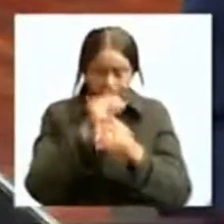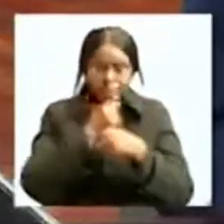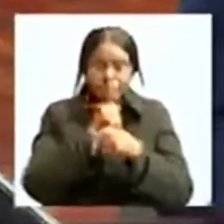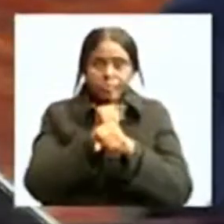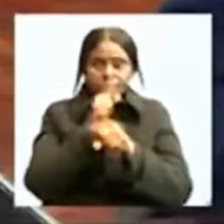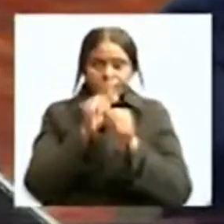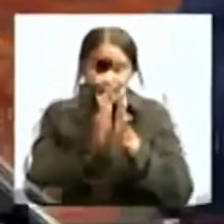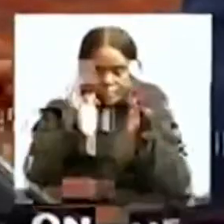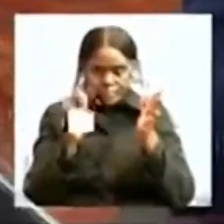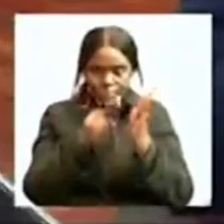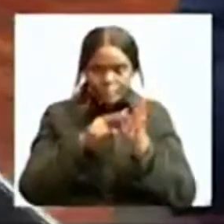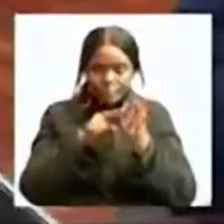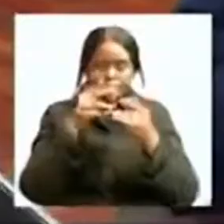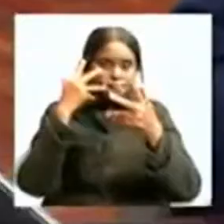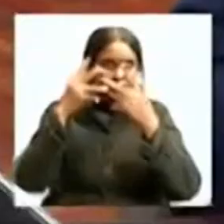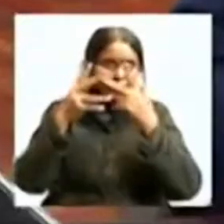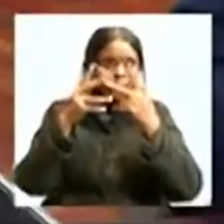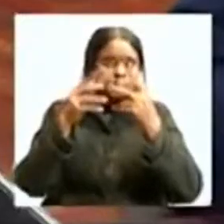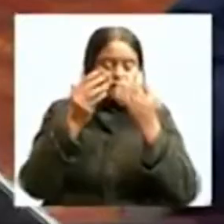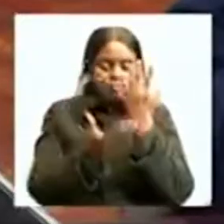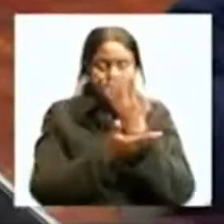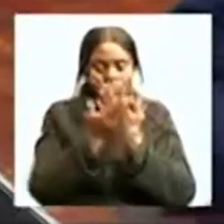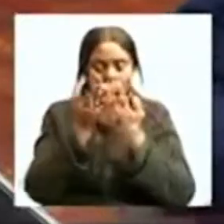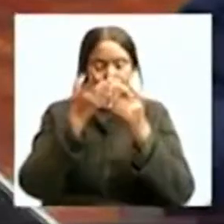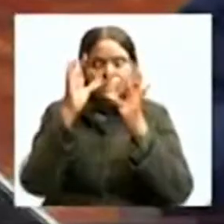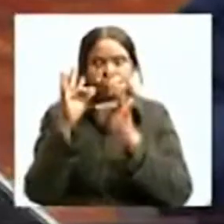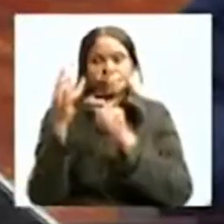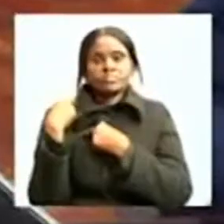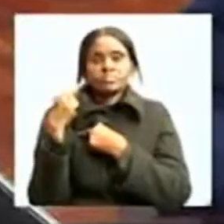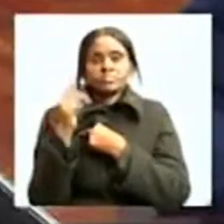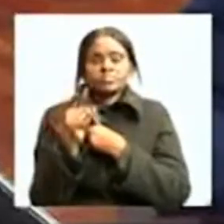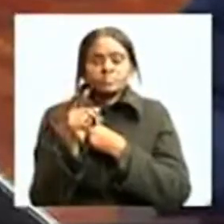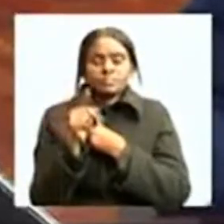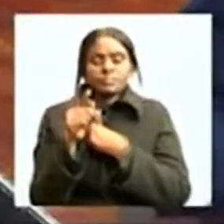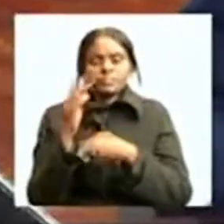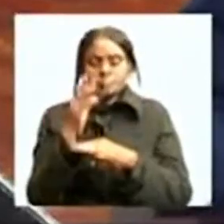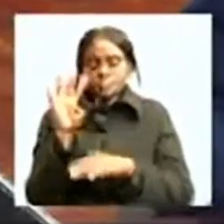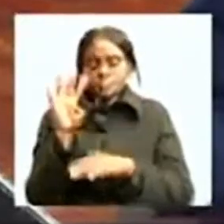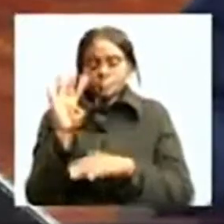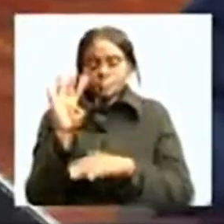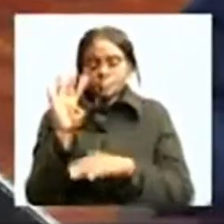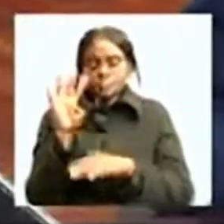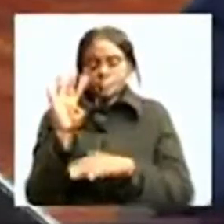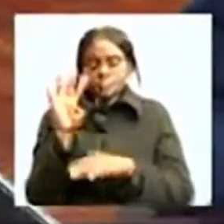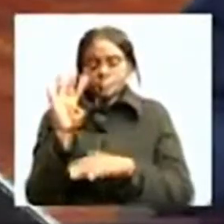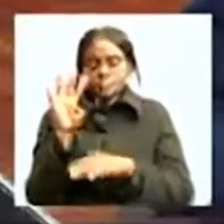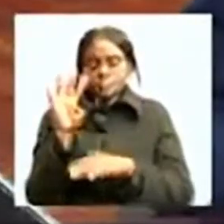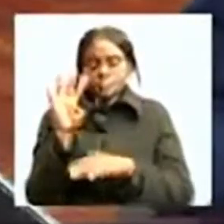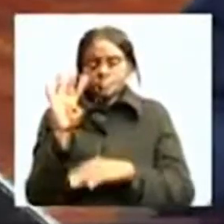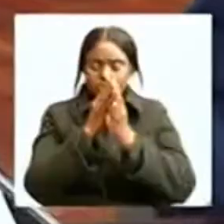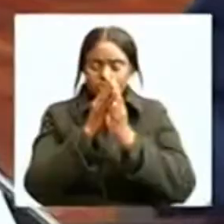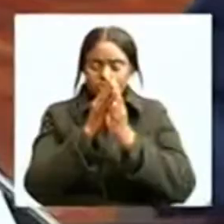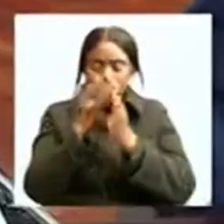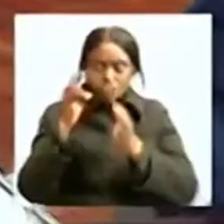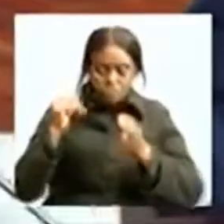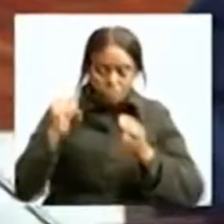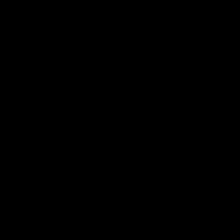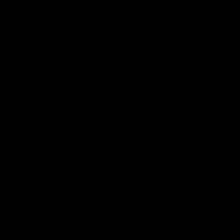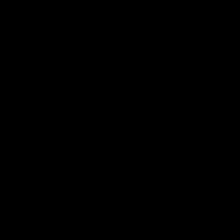representation, enhance transparency, and improve accountability. 4. progress on construction of chiefs'